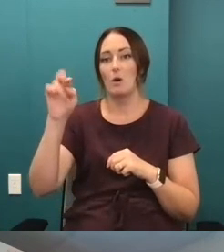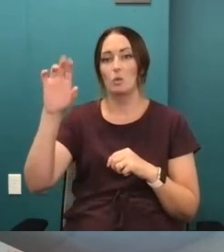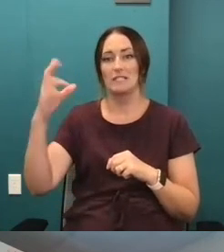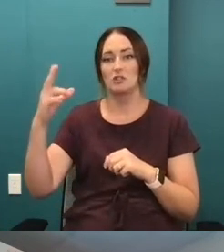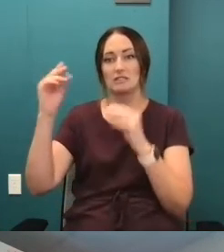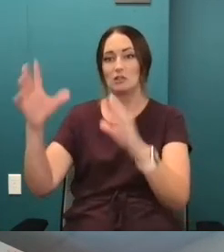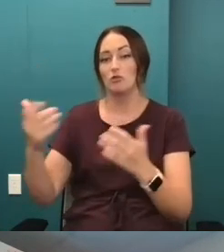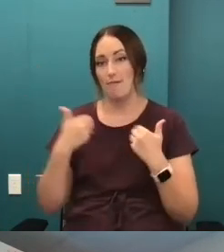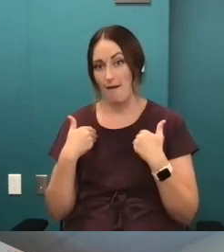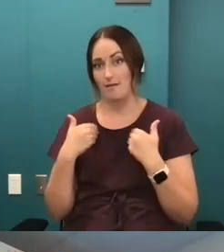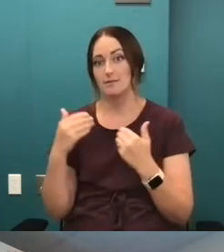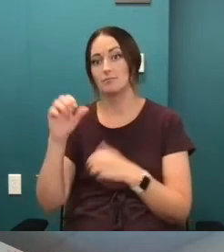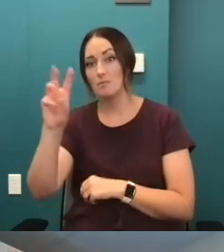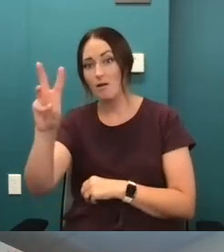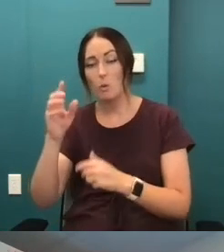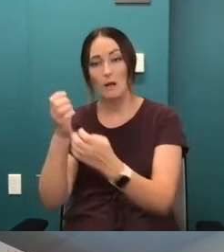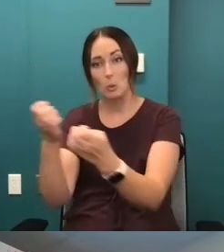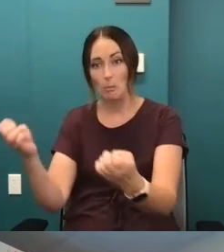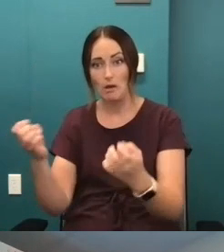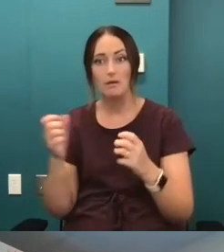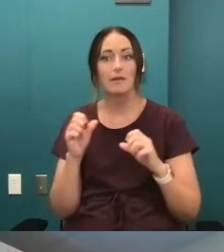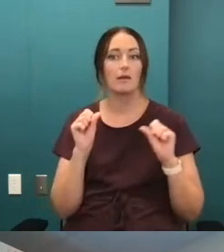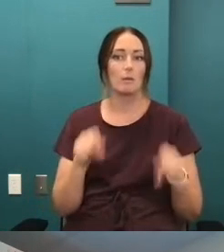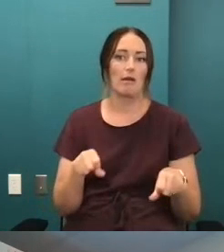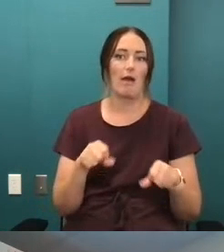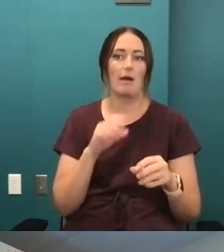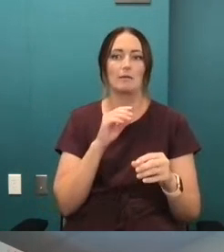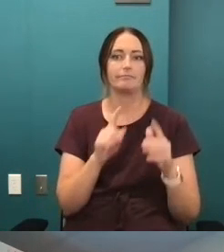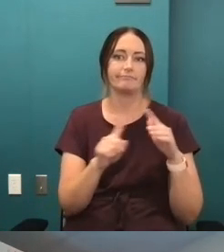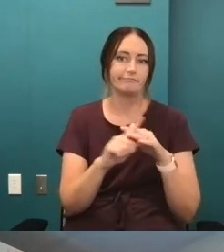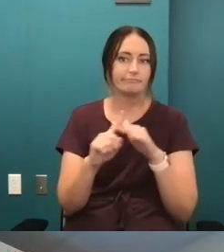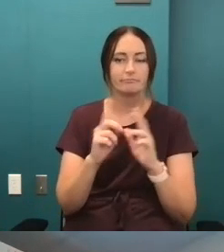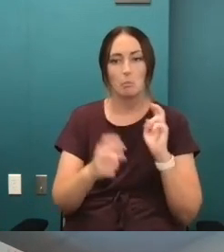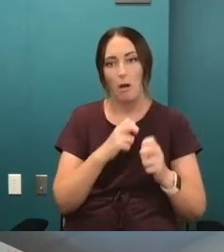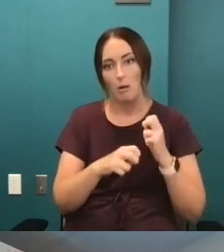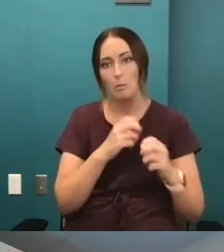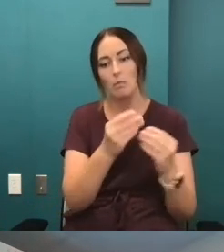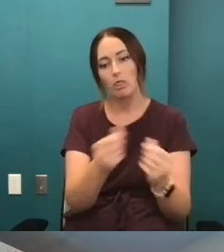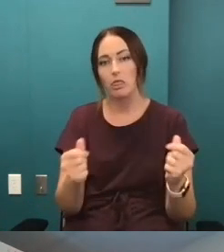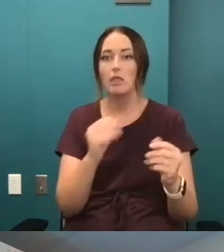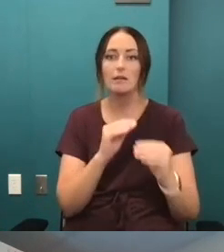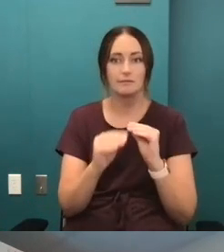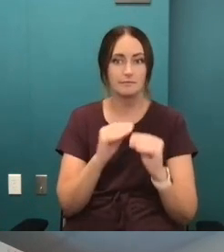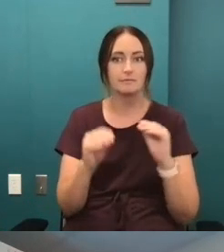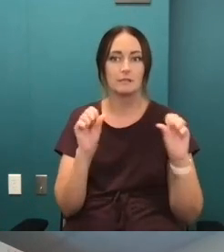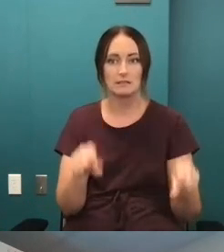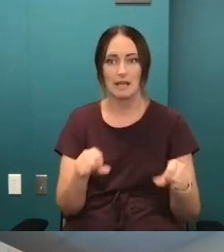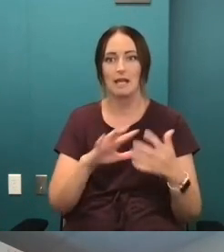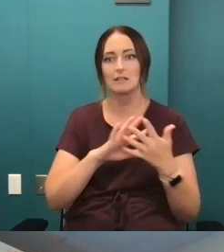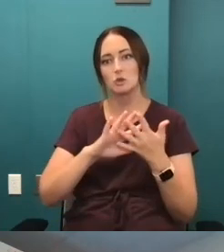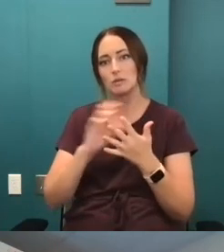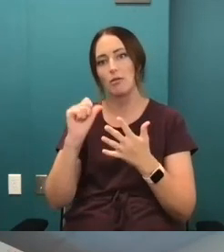and equipment, troubleshoot PADs, troubleshoot hearing aid malfunctions, and review screening or other audiological